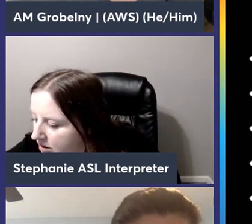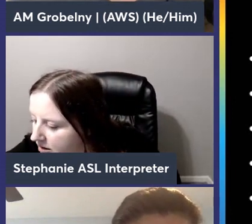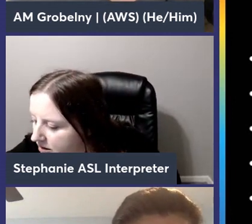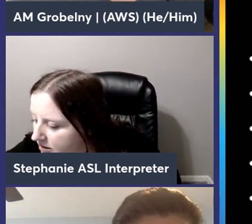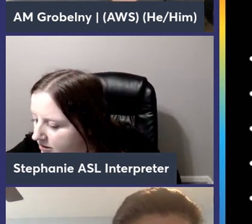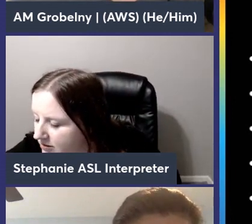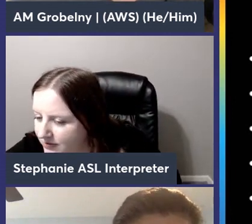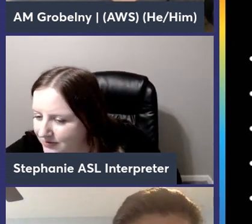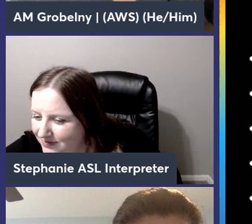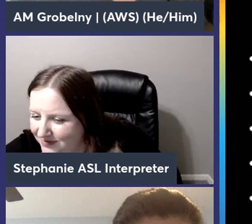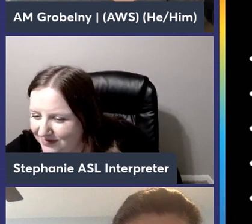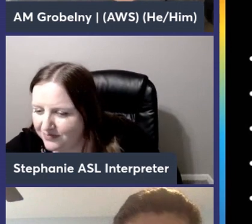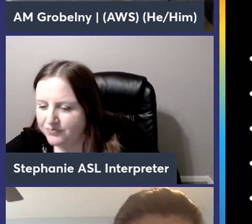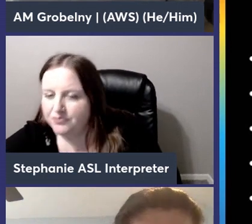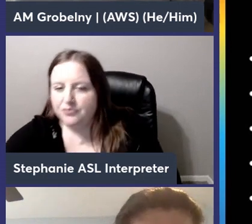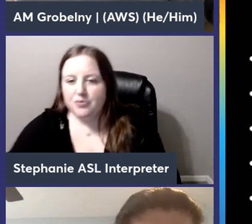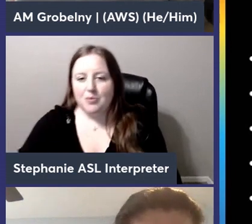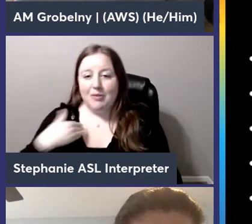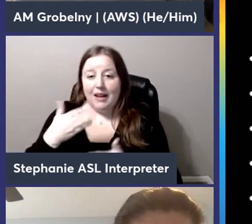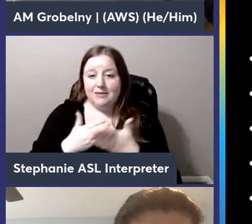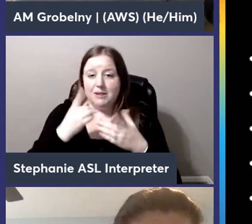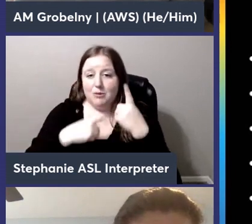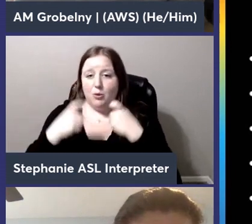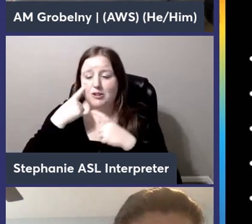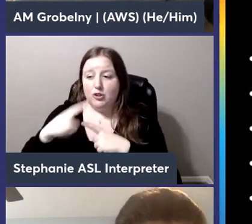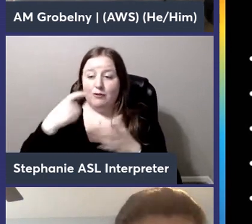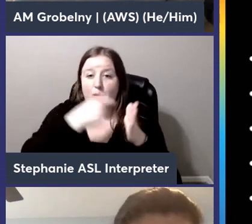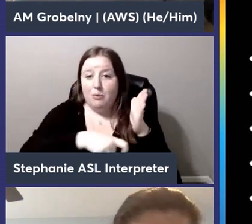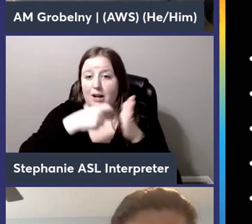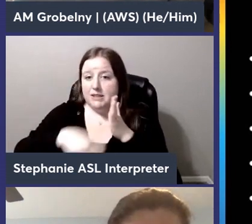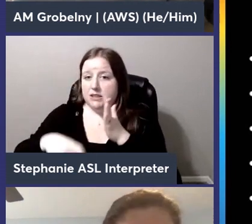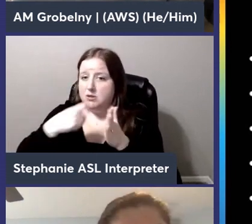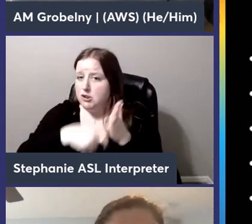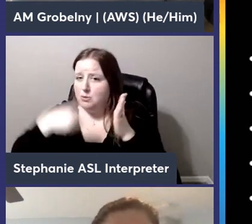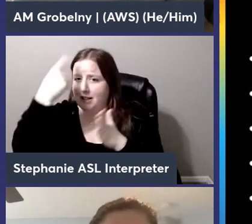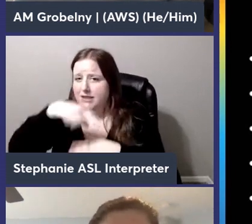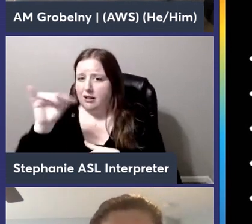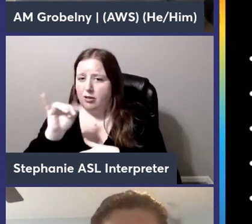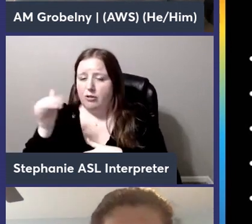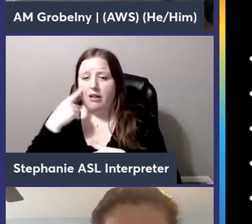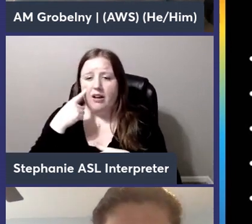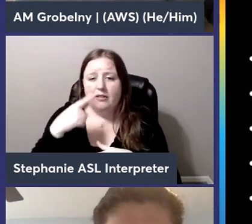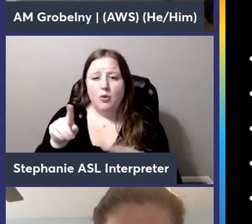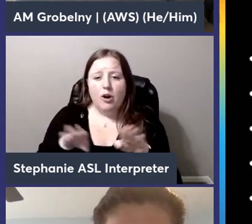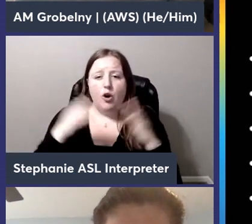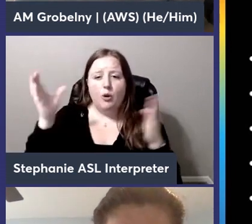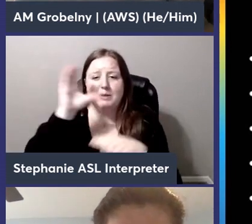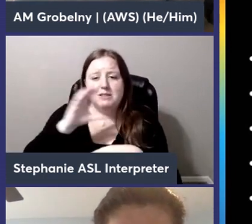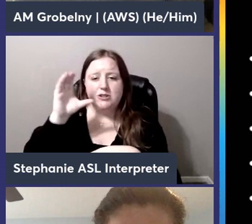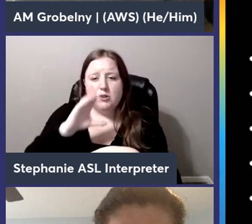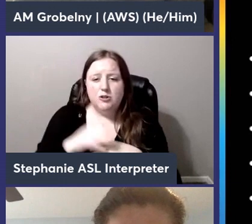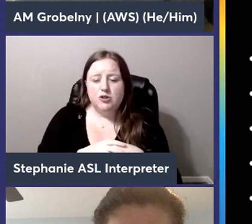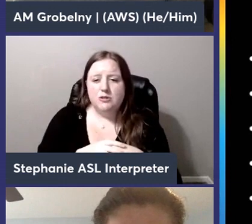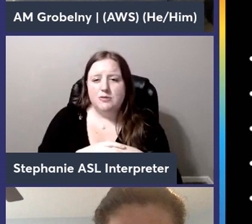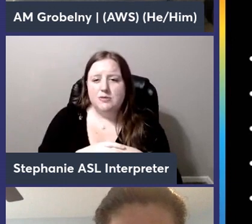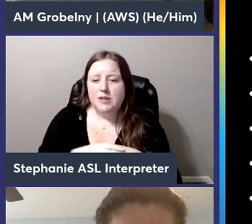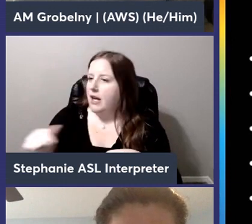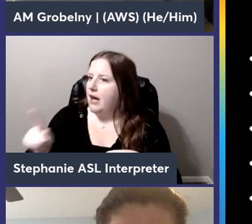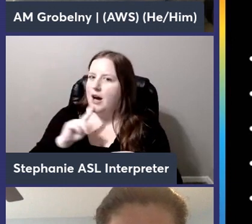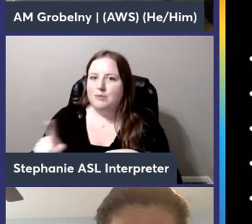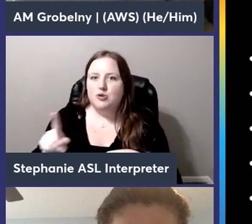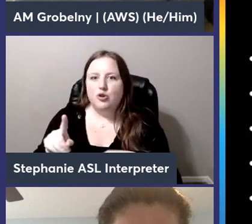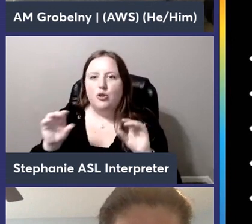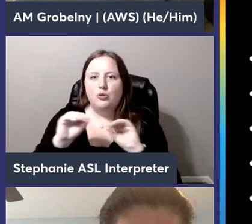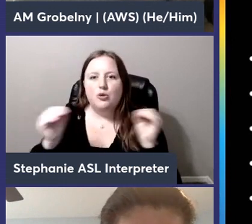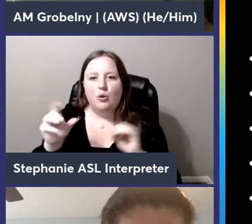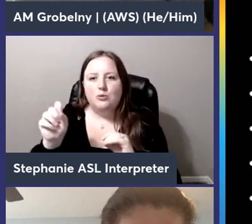right? It's just begun. Got some question on pricing. What does pricing look like for OpenSearch? Yeah, and so, I'm sure